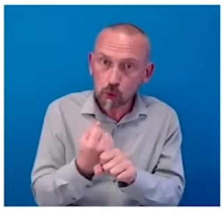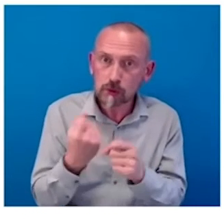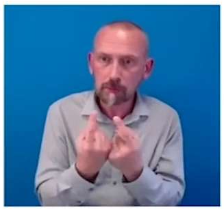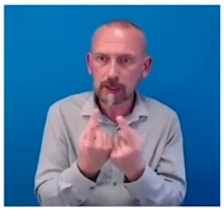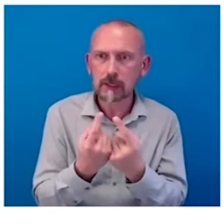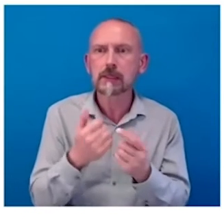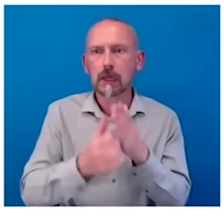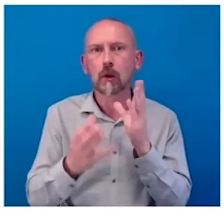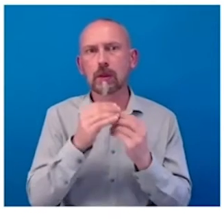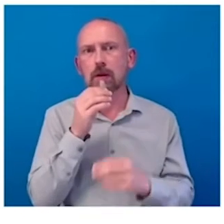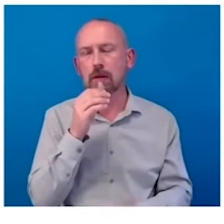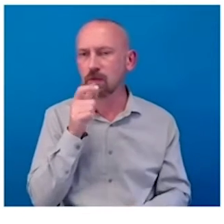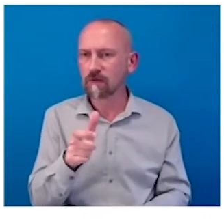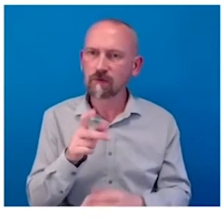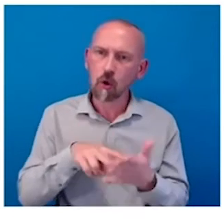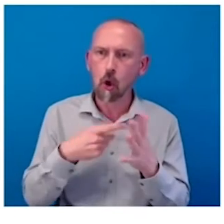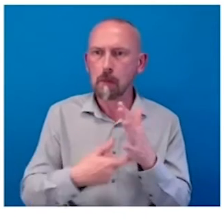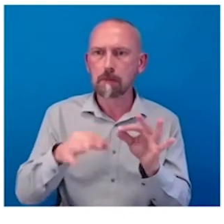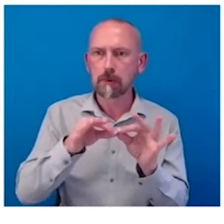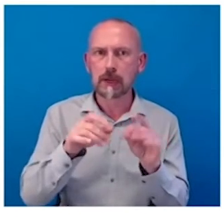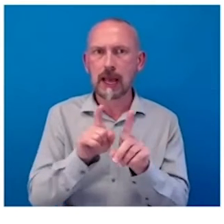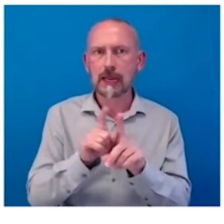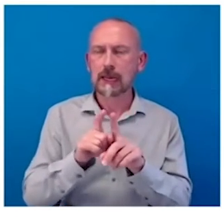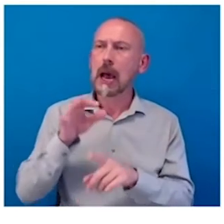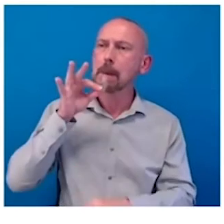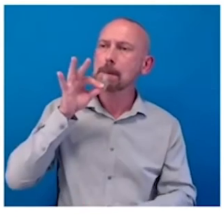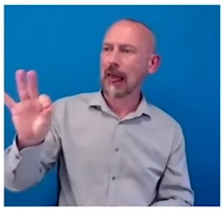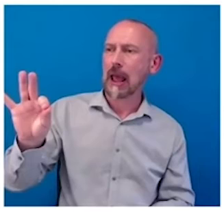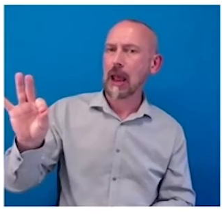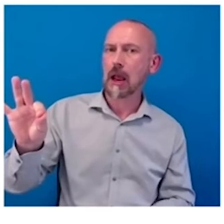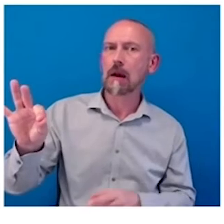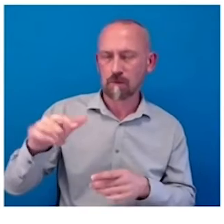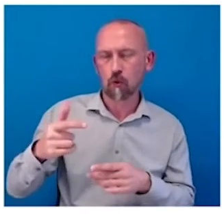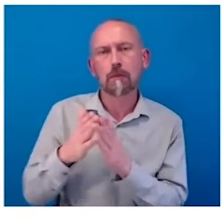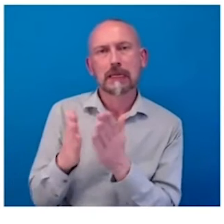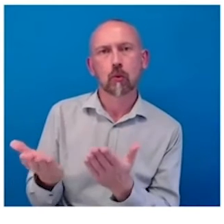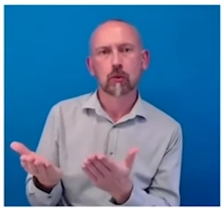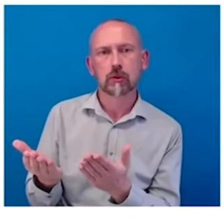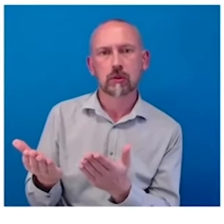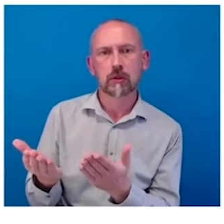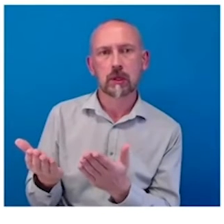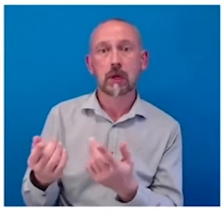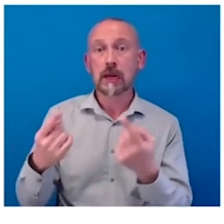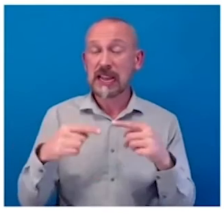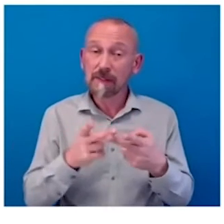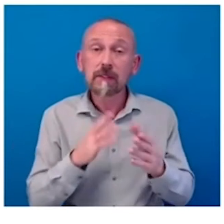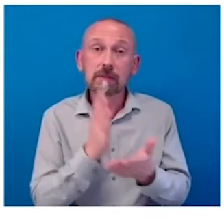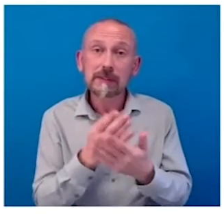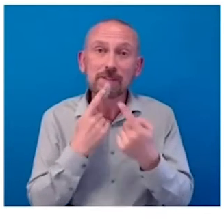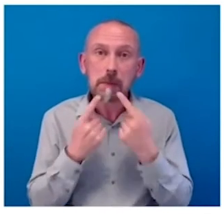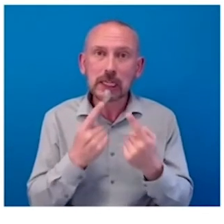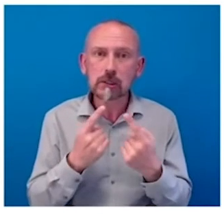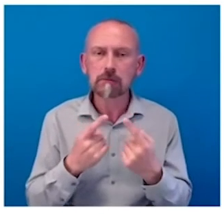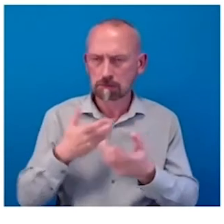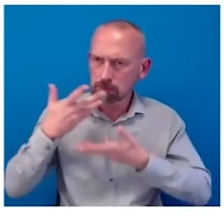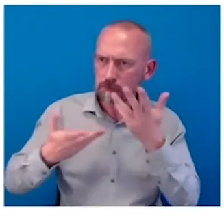says if you're linking to information, link directly over the text. Find out about types of election, where types of election is the